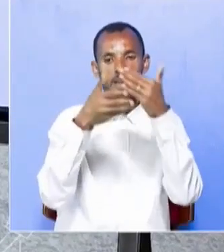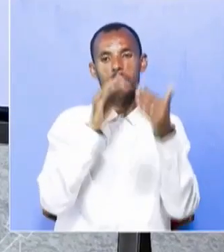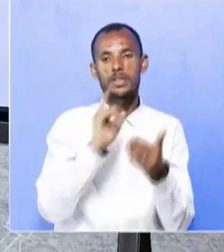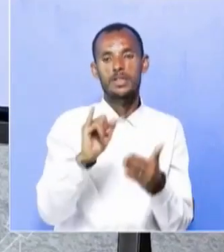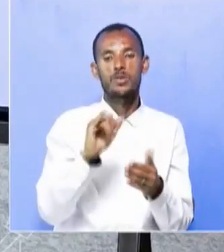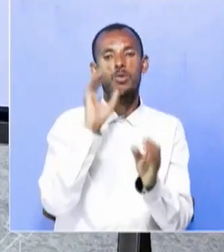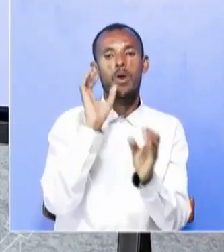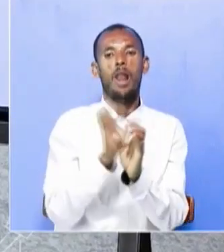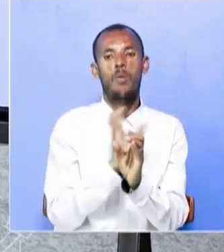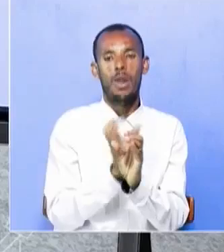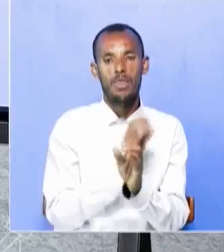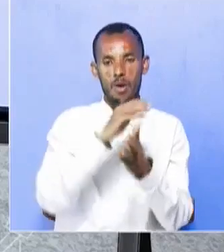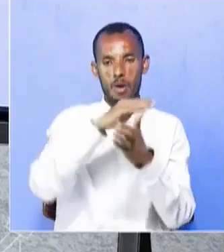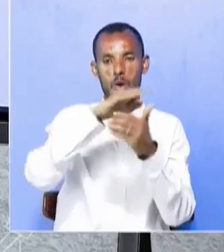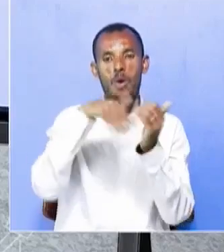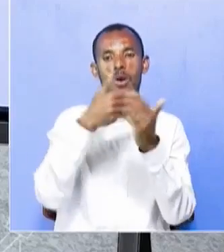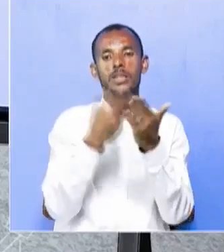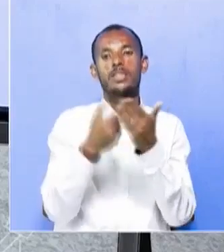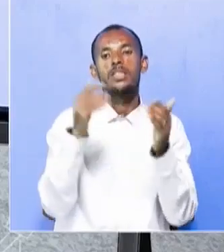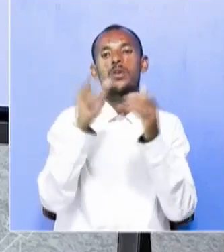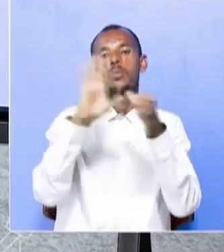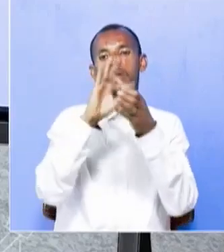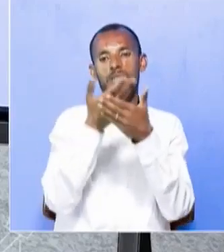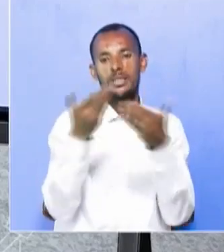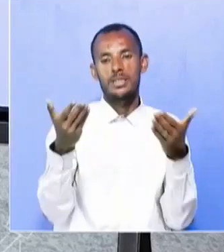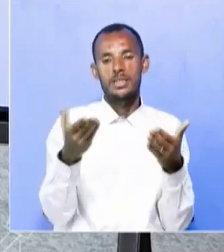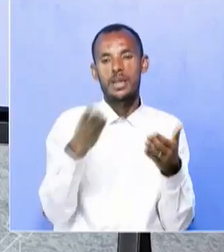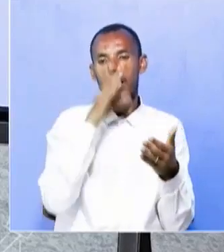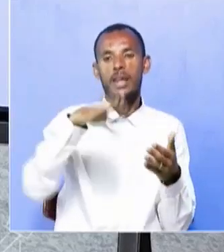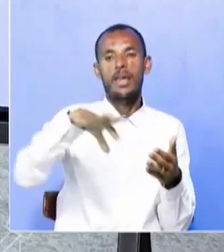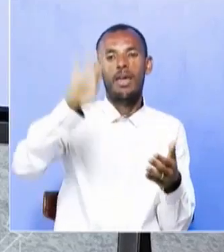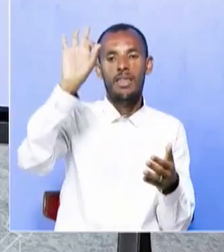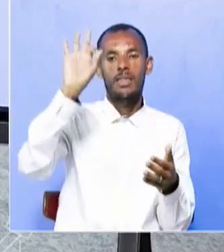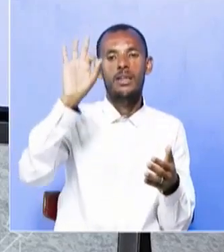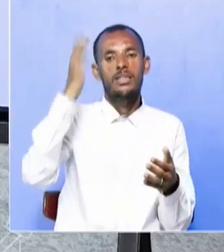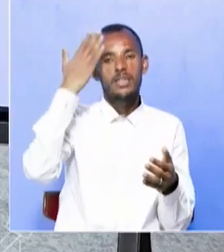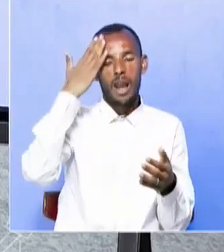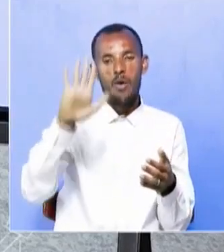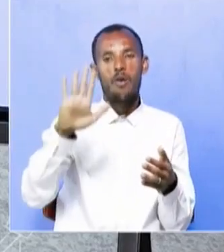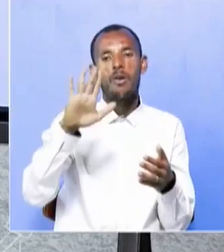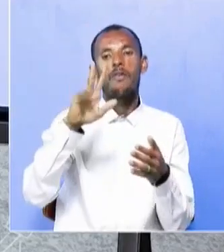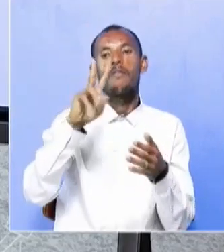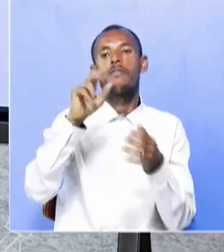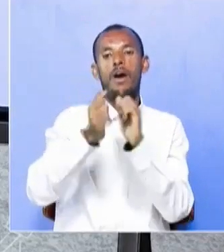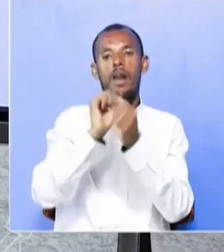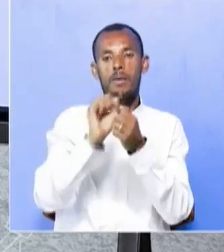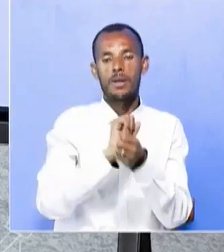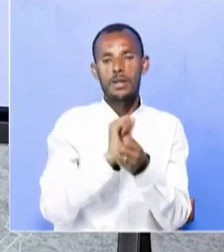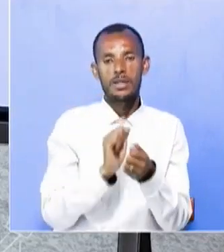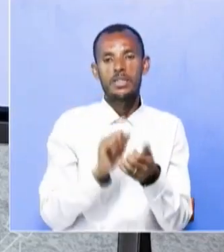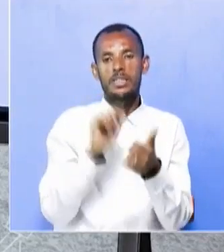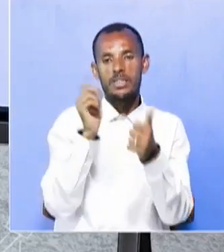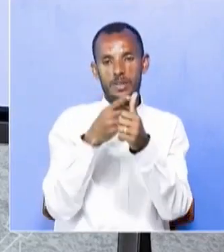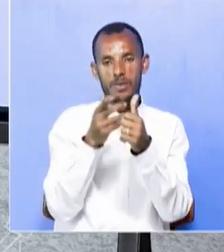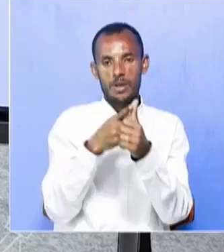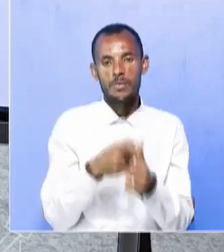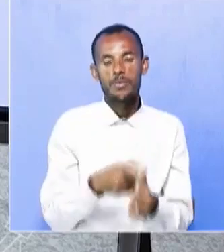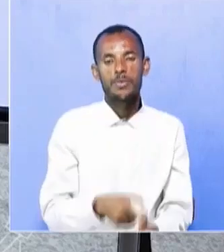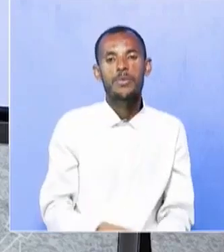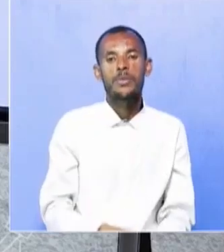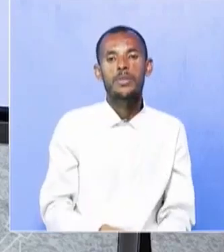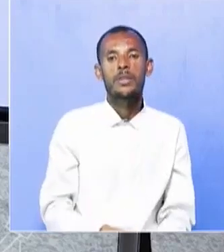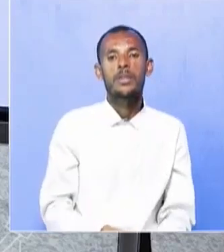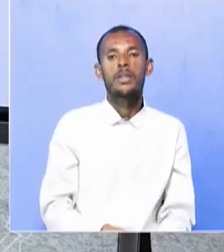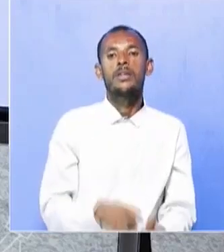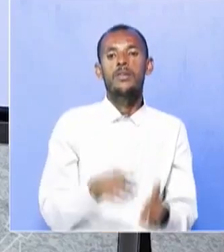to calculate all these equations and obtain the unknown variables. Okay, take the first one.